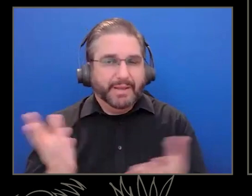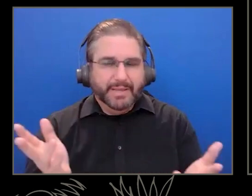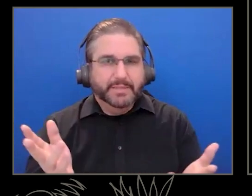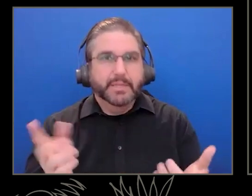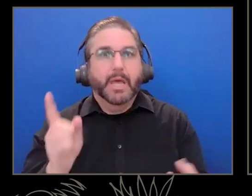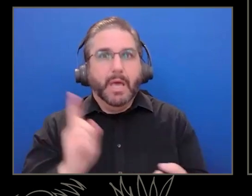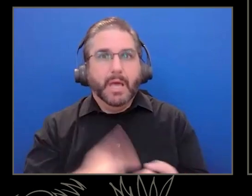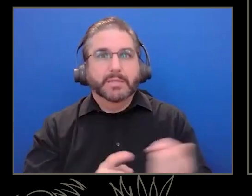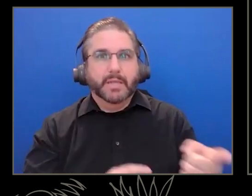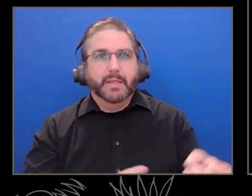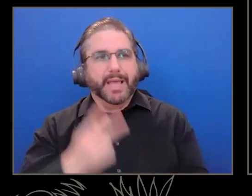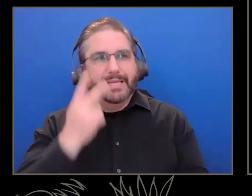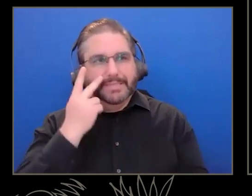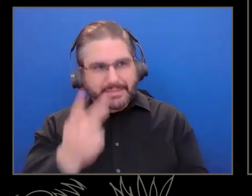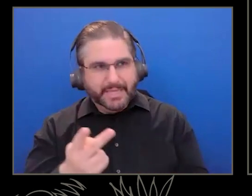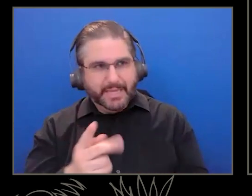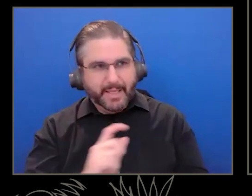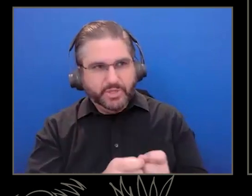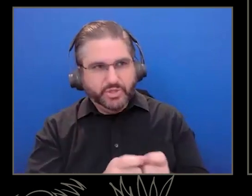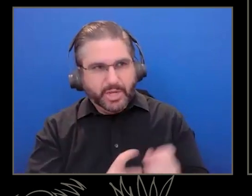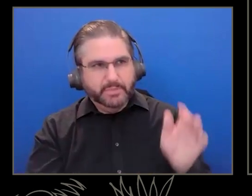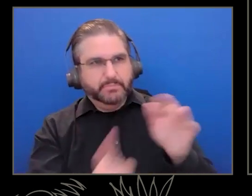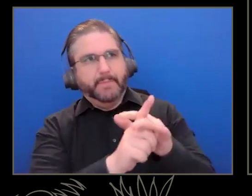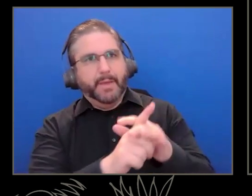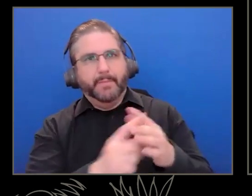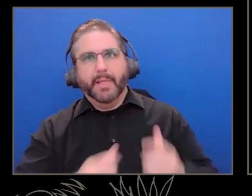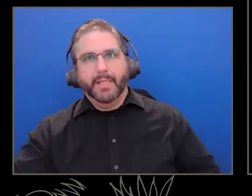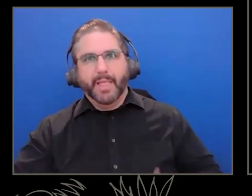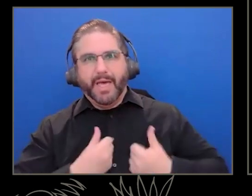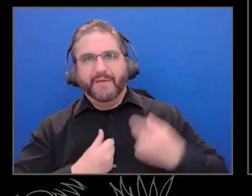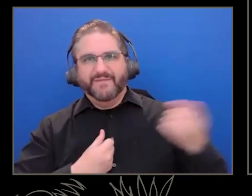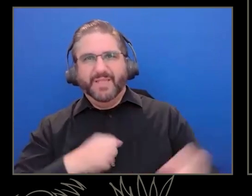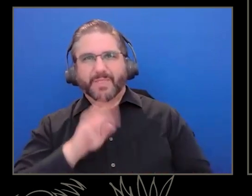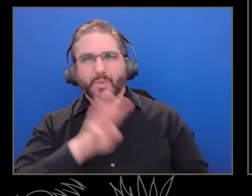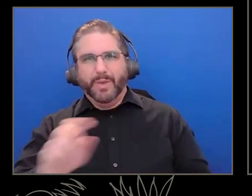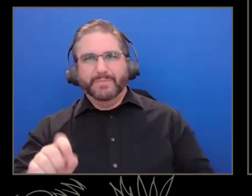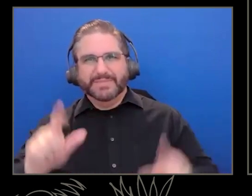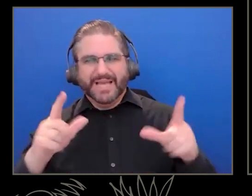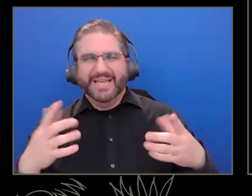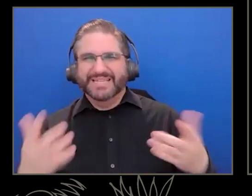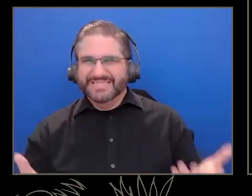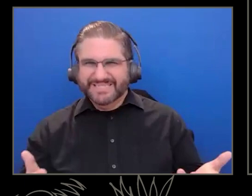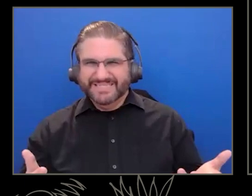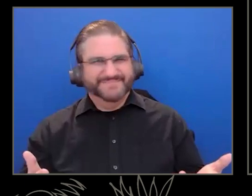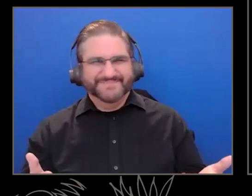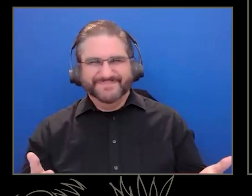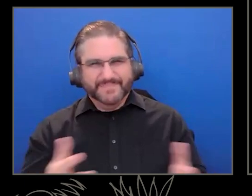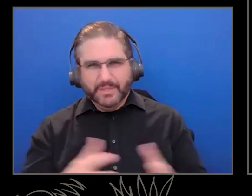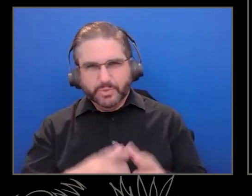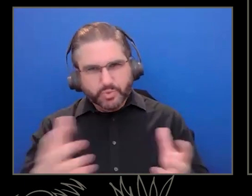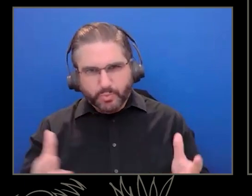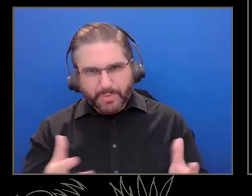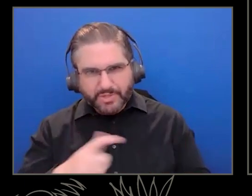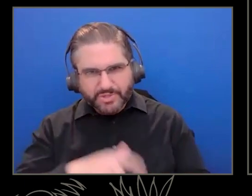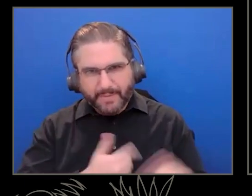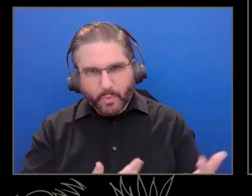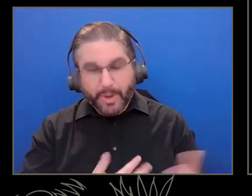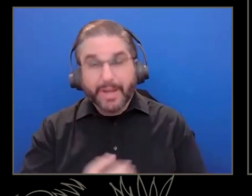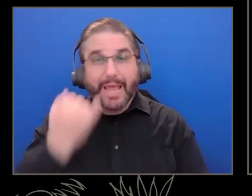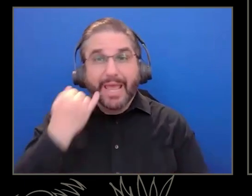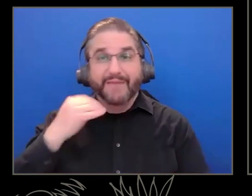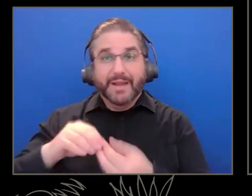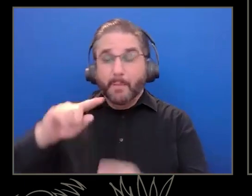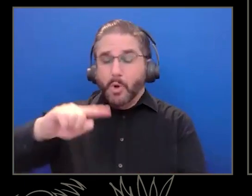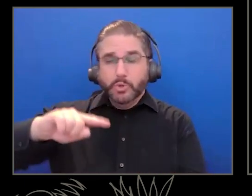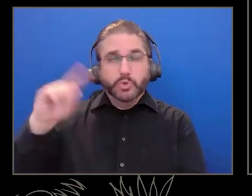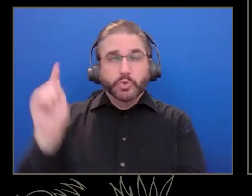they see their changes live in their website, which is super tough. If the number is too low, like, for example, 1, which